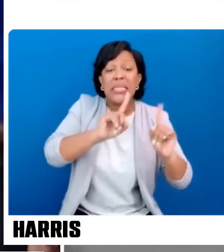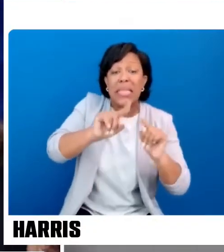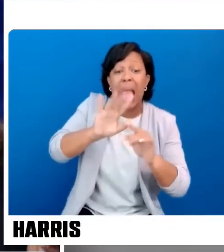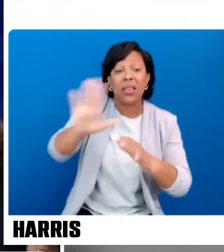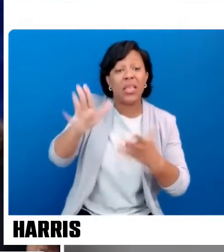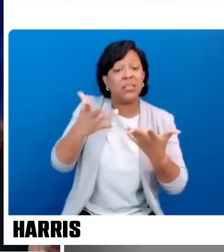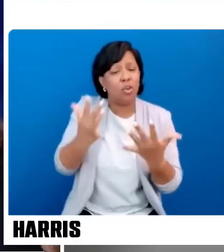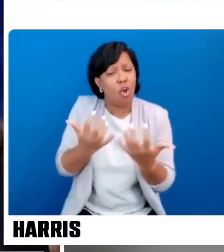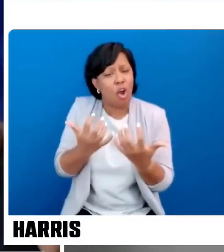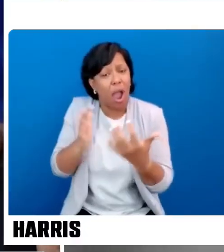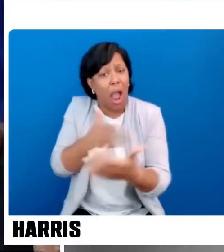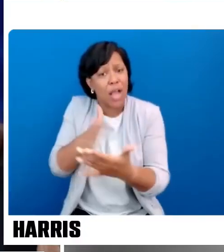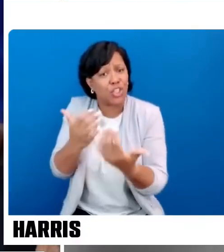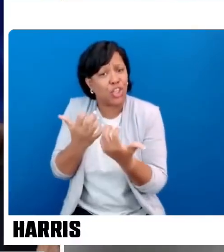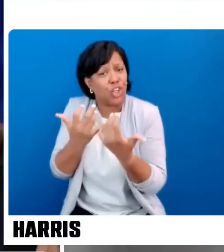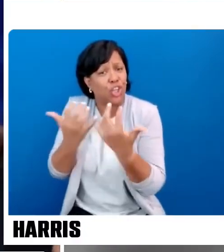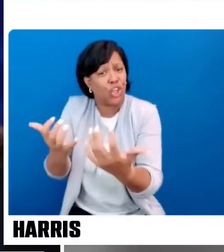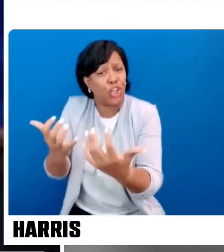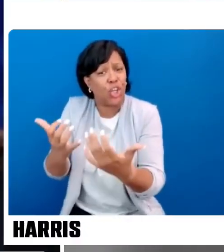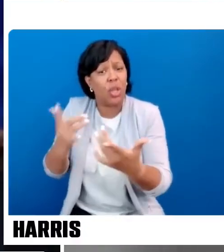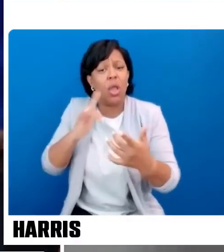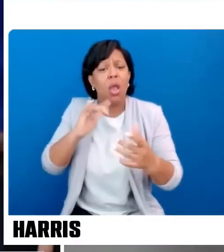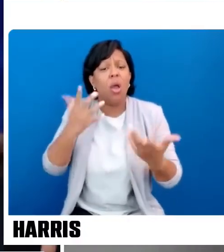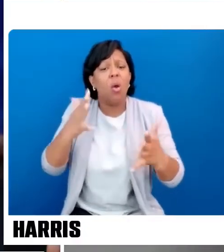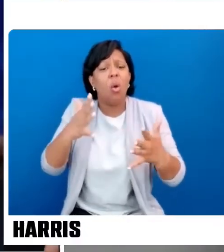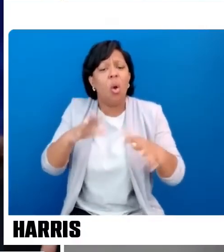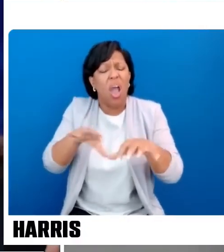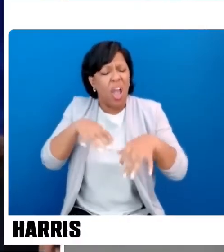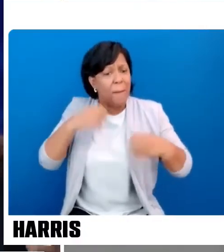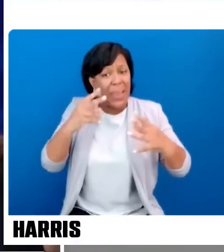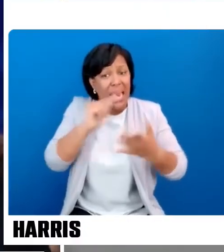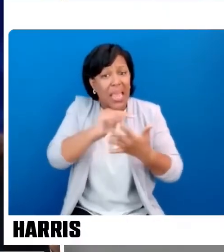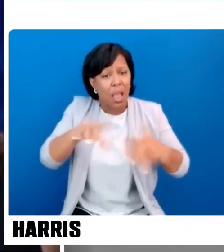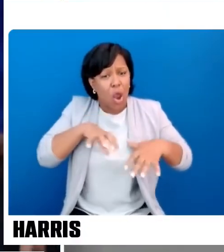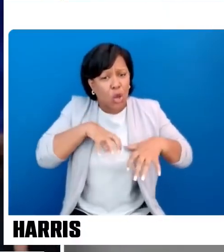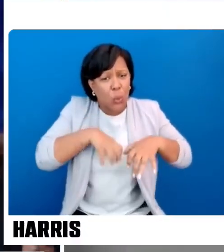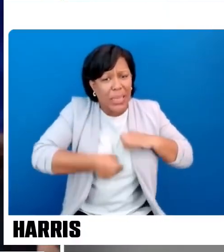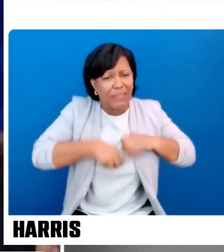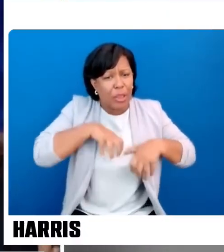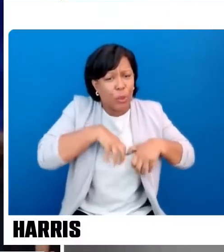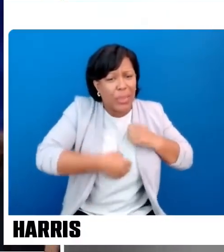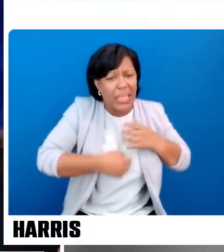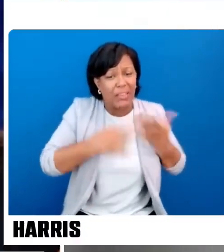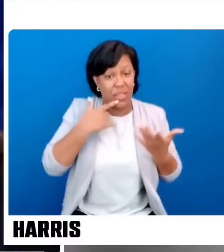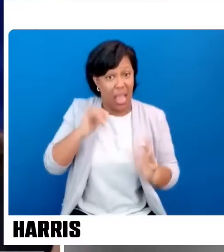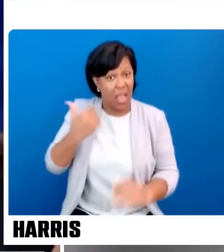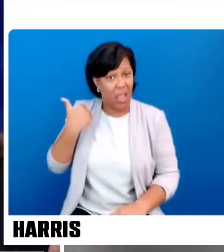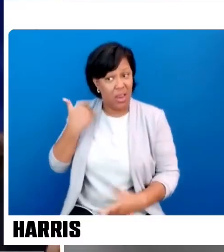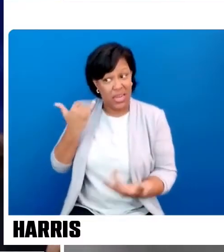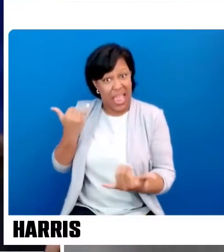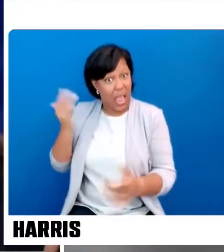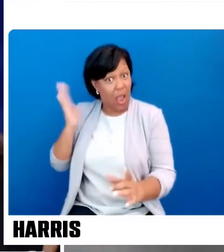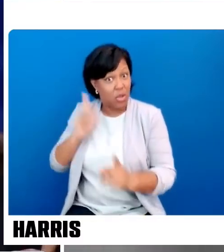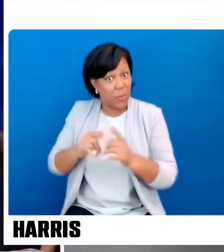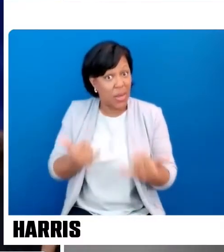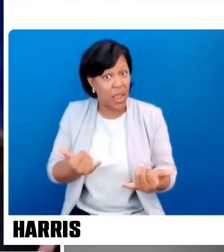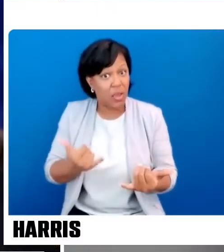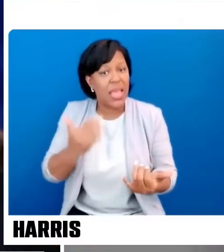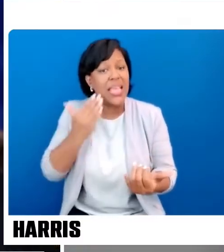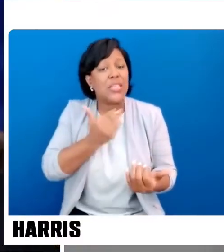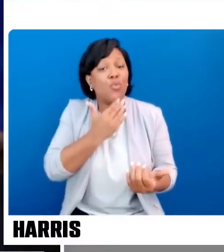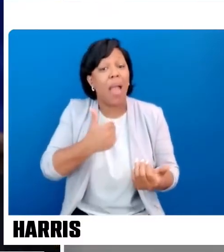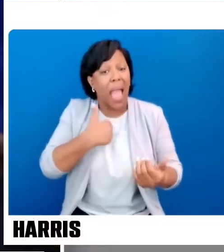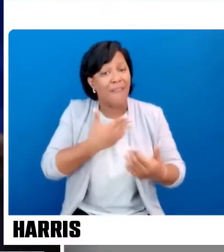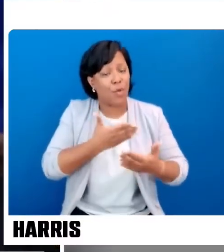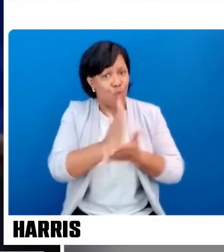horribly raped. And so absolutely, I said then, I say now, Israel has a right to defend itself. We would.